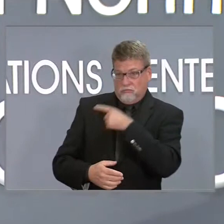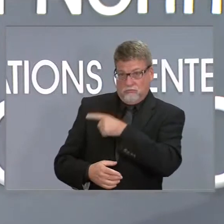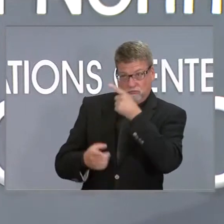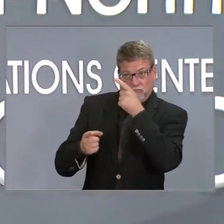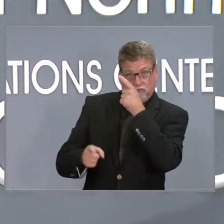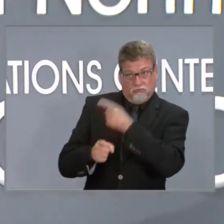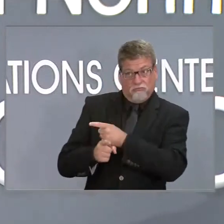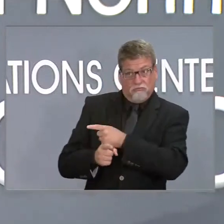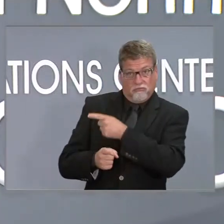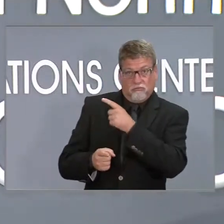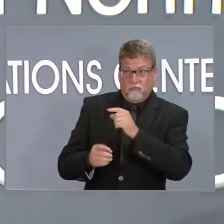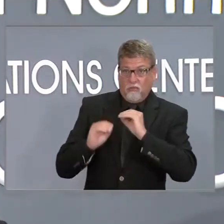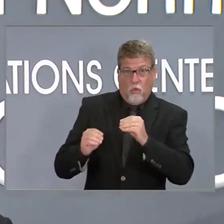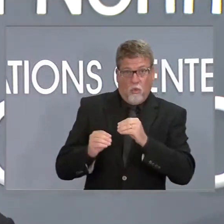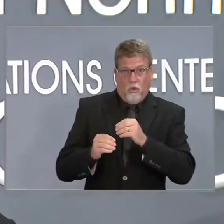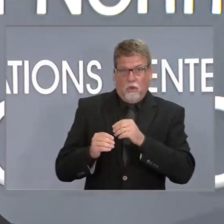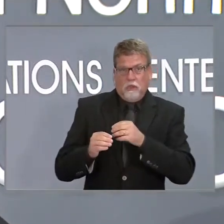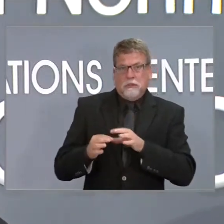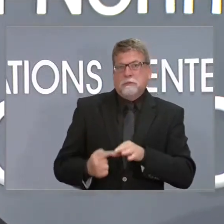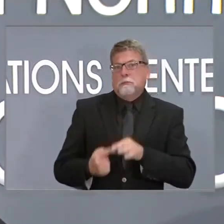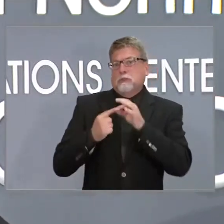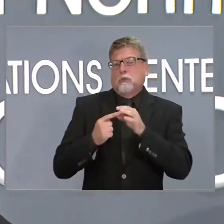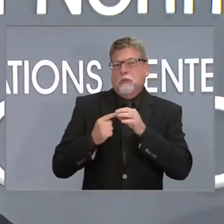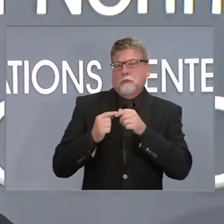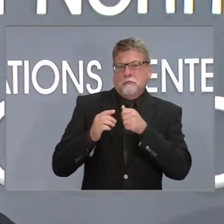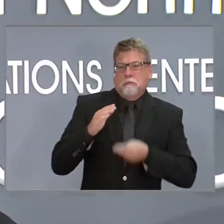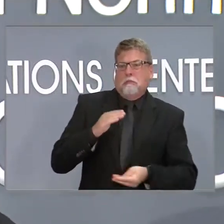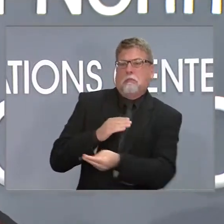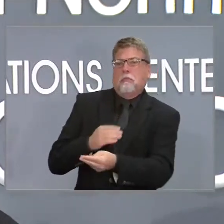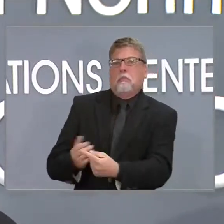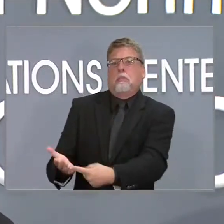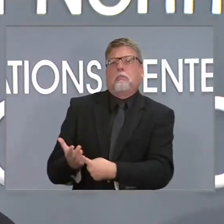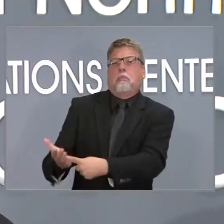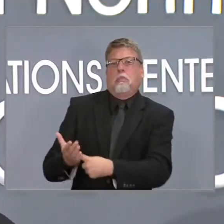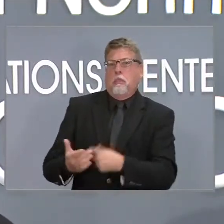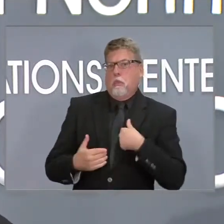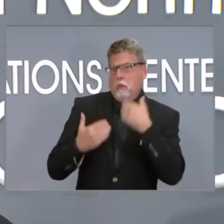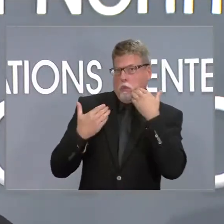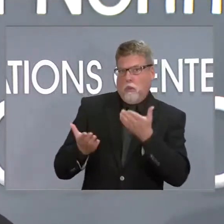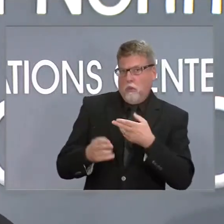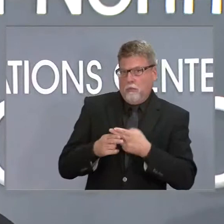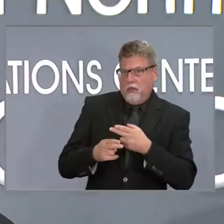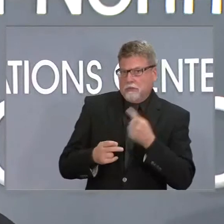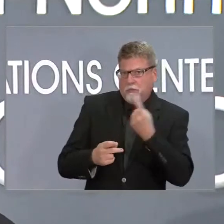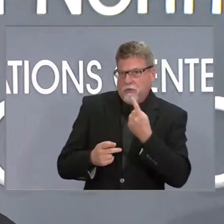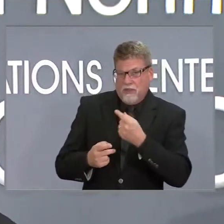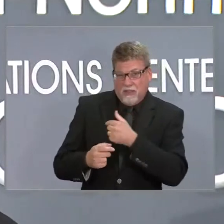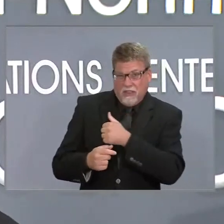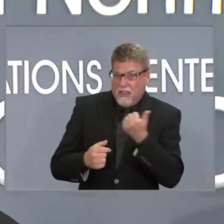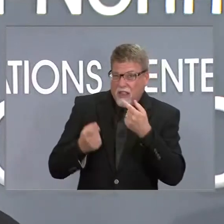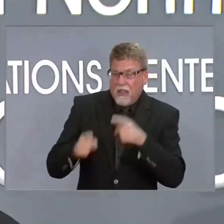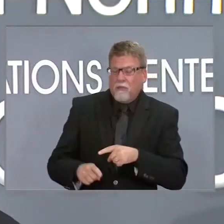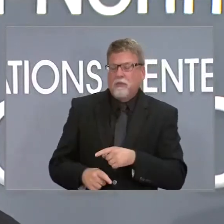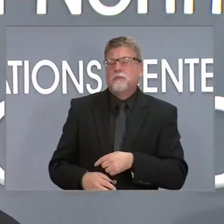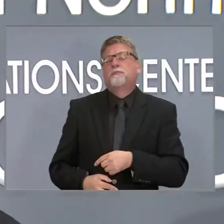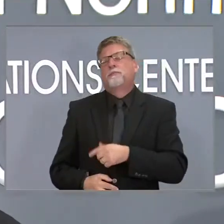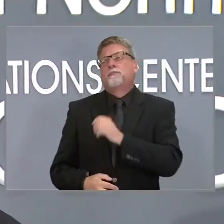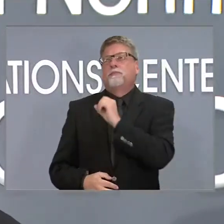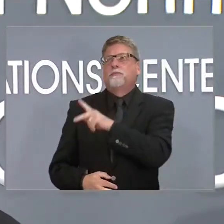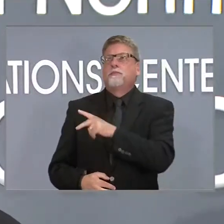working out the rest? I think it's fair to say that with the vast majority of the budget, we